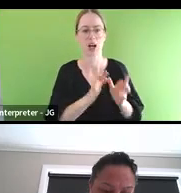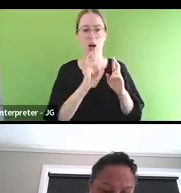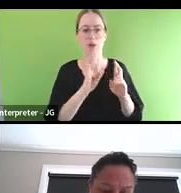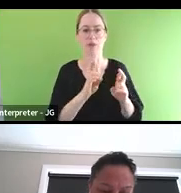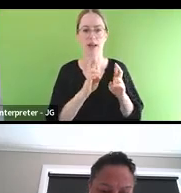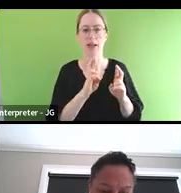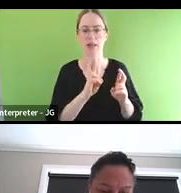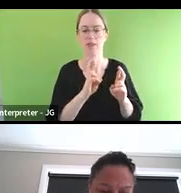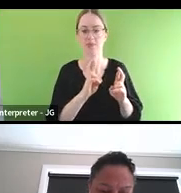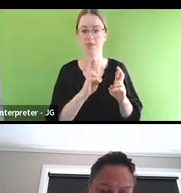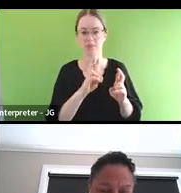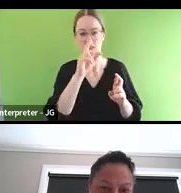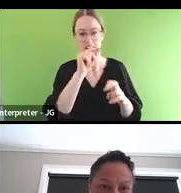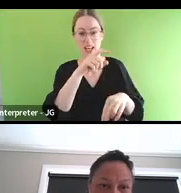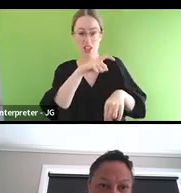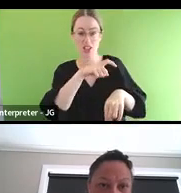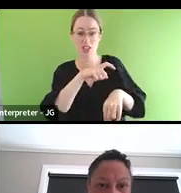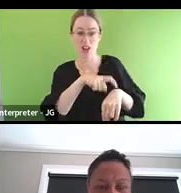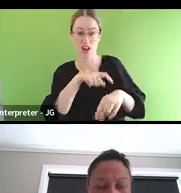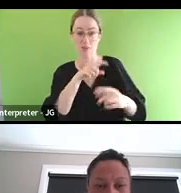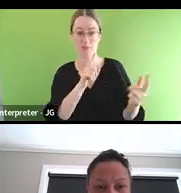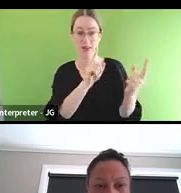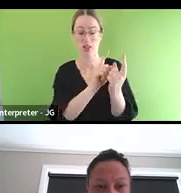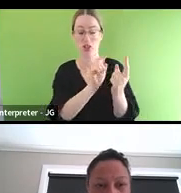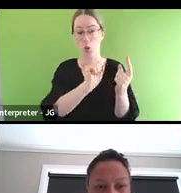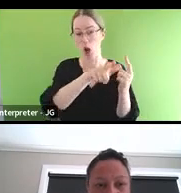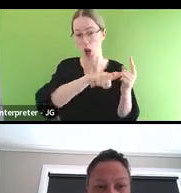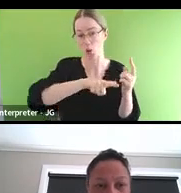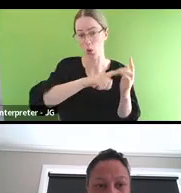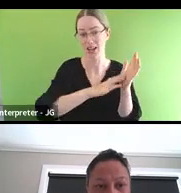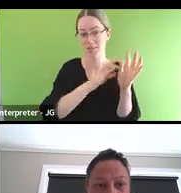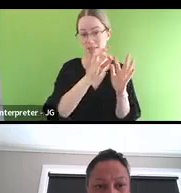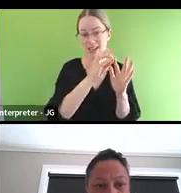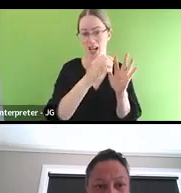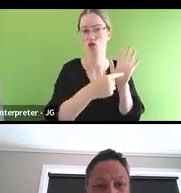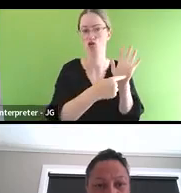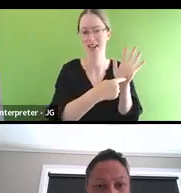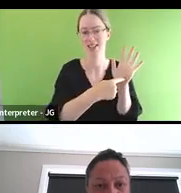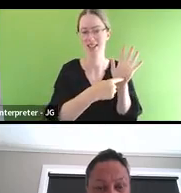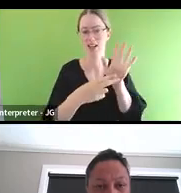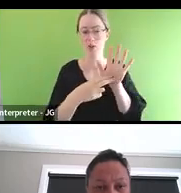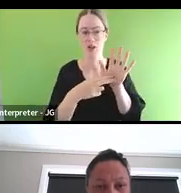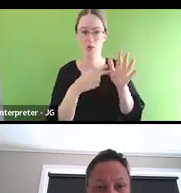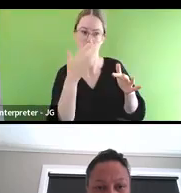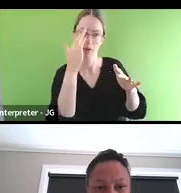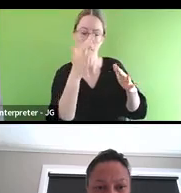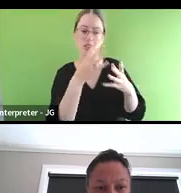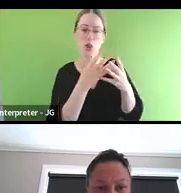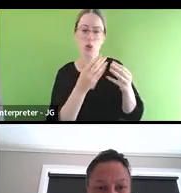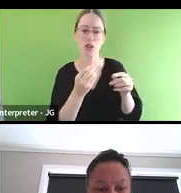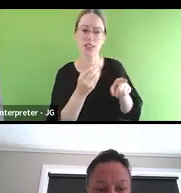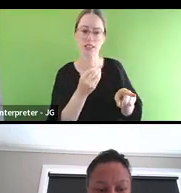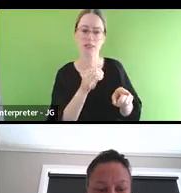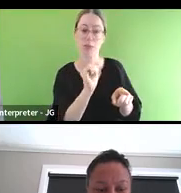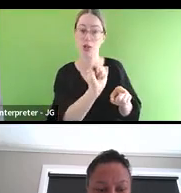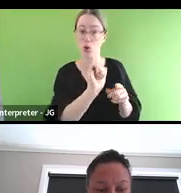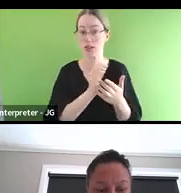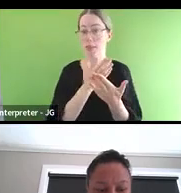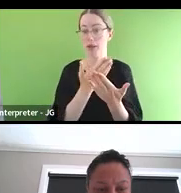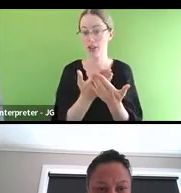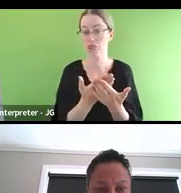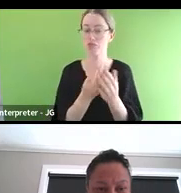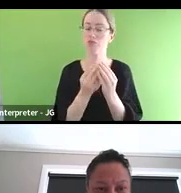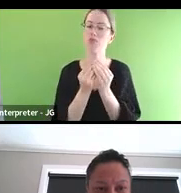Hopefully spend some time with your local MP to see about some of those solutions for you. But your submission